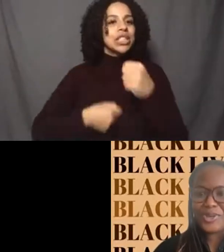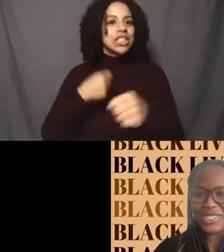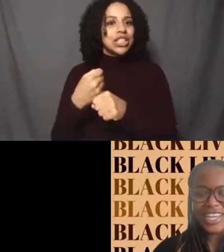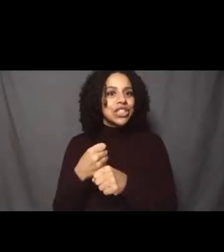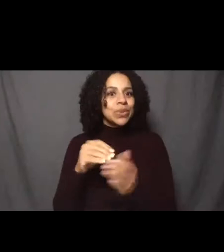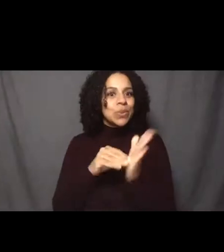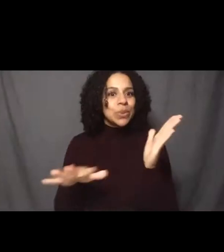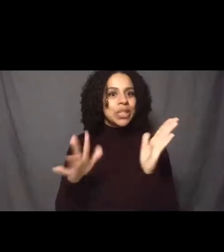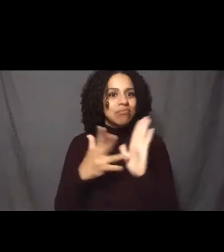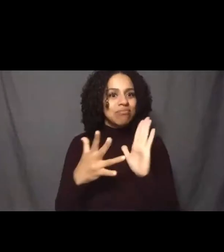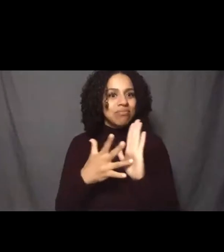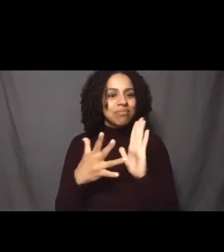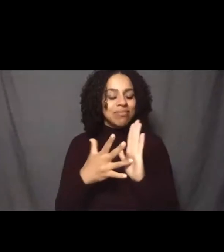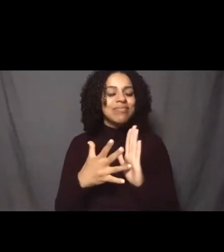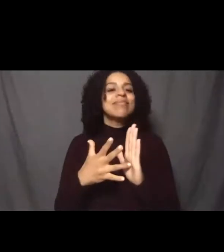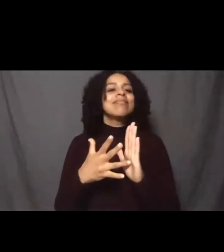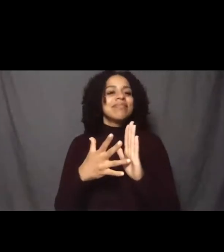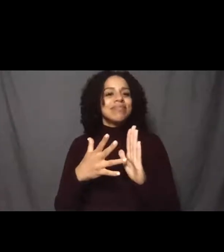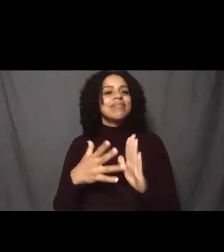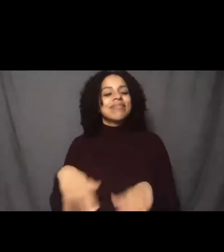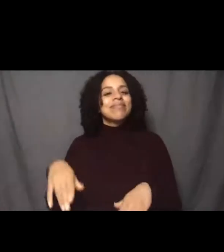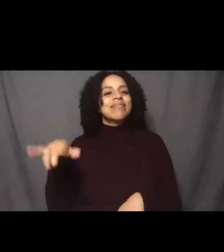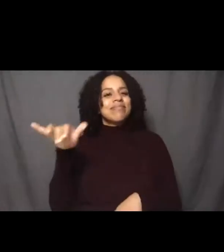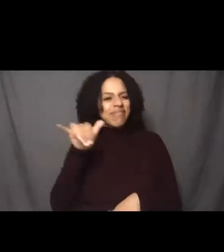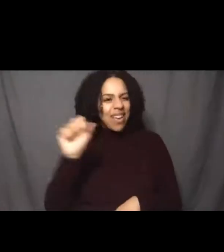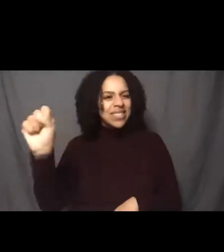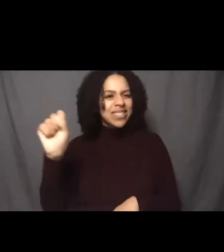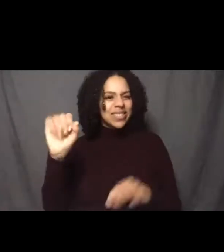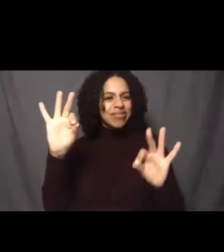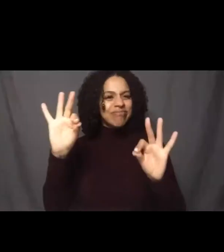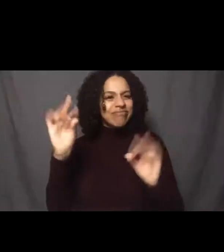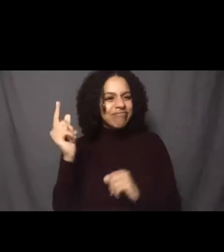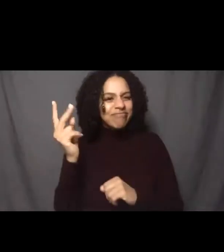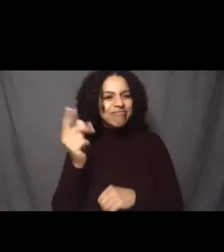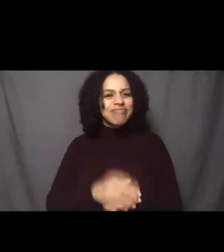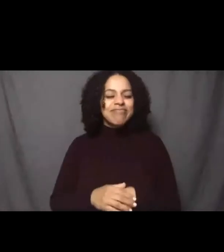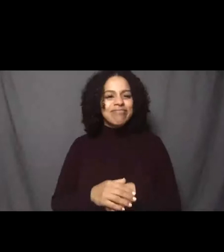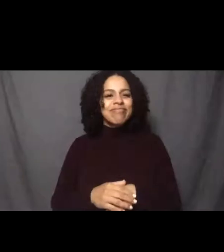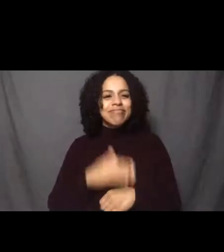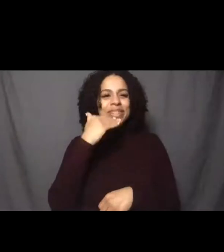a huge HGSES. And so Thank you.